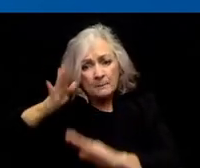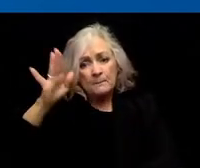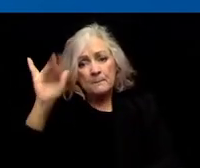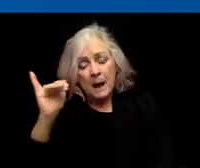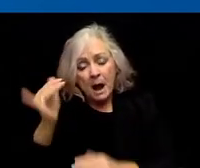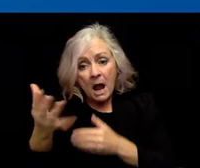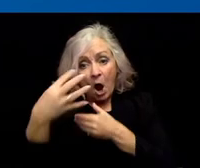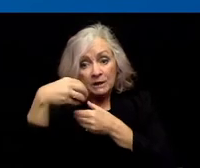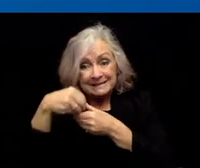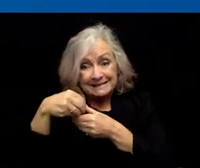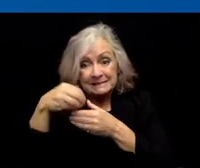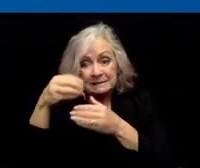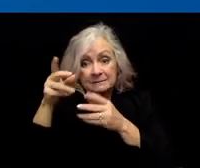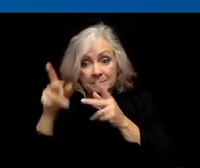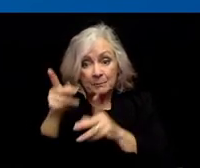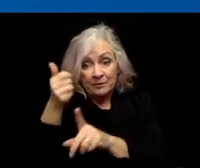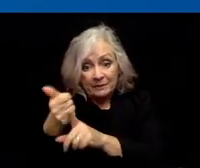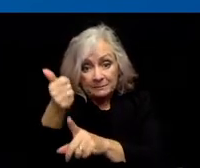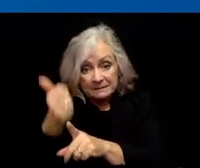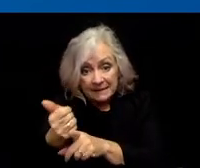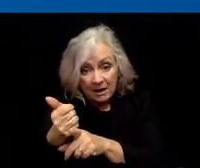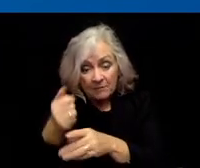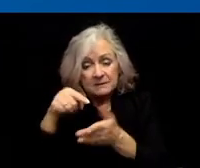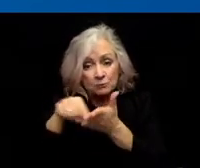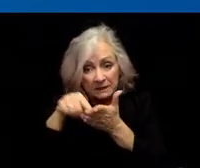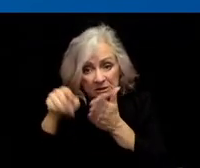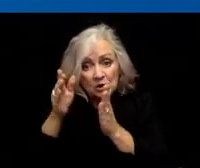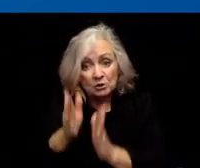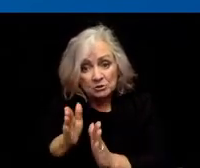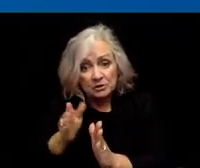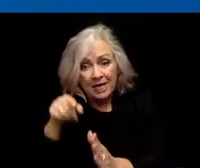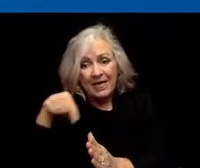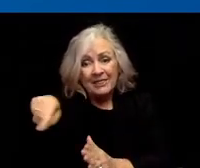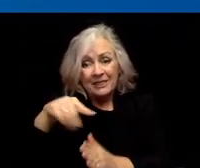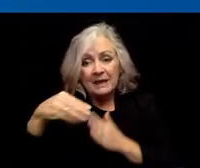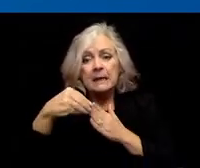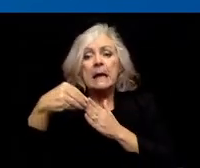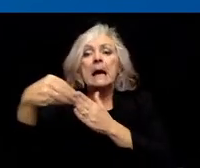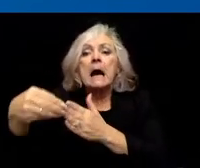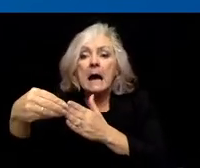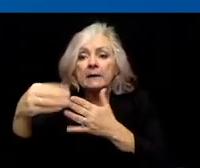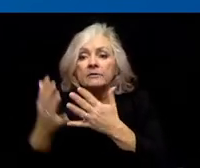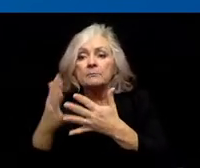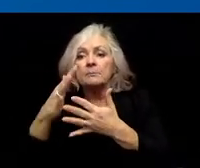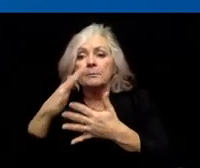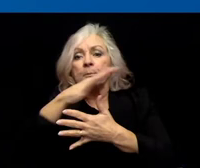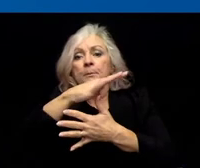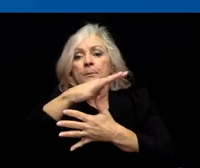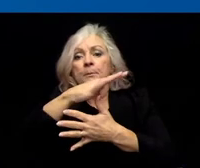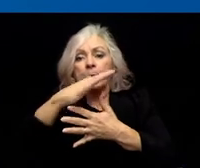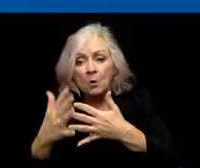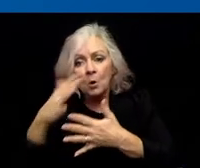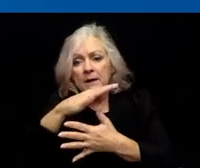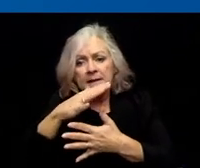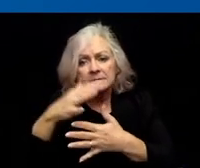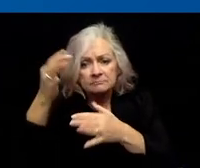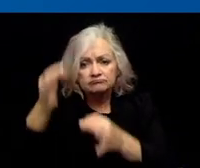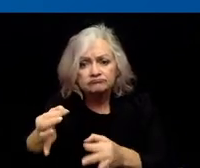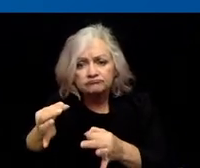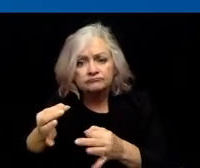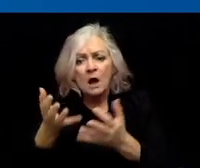network. And they are really guiding the priorities of the research that is supported within the